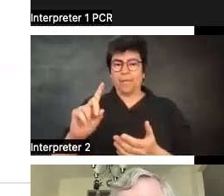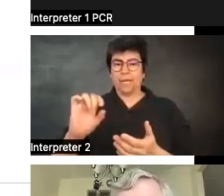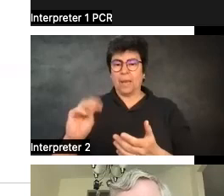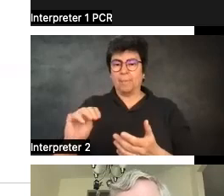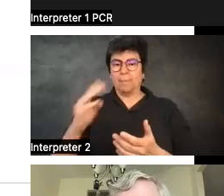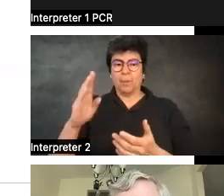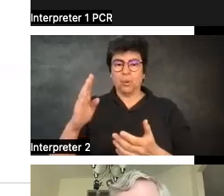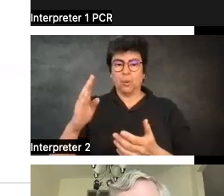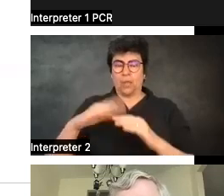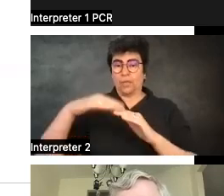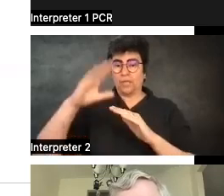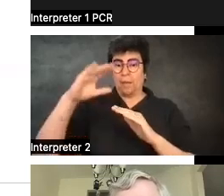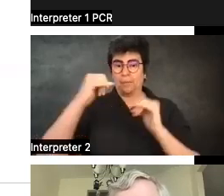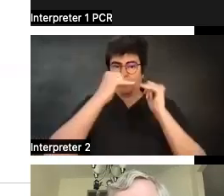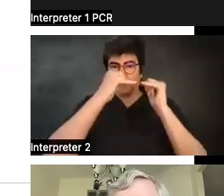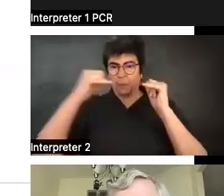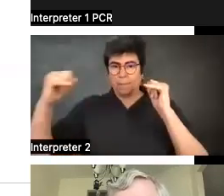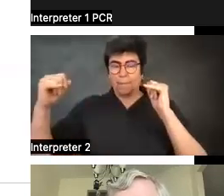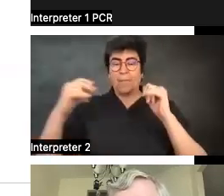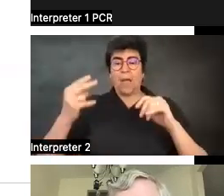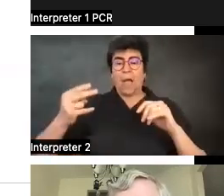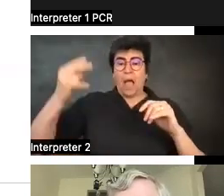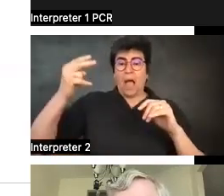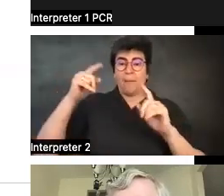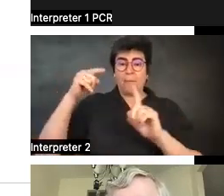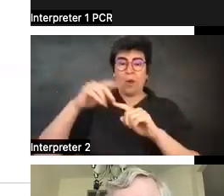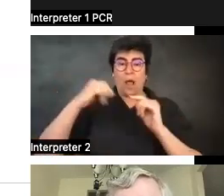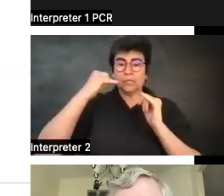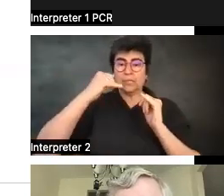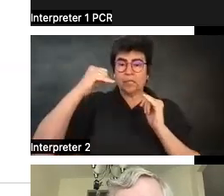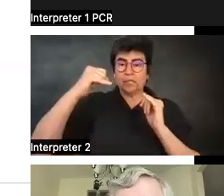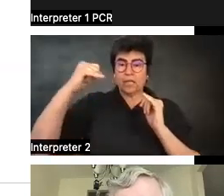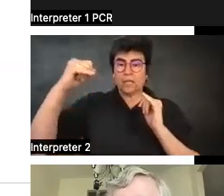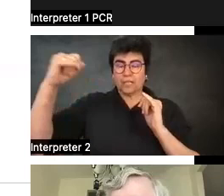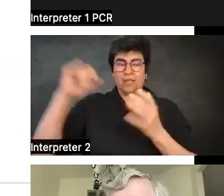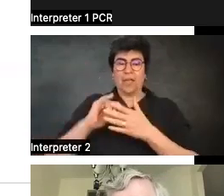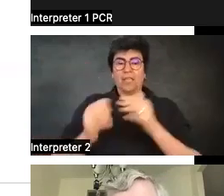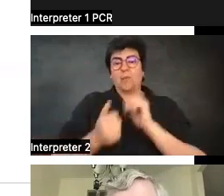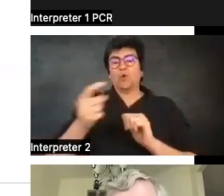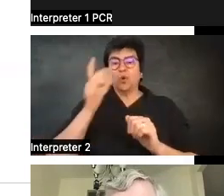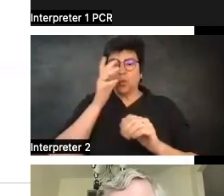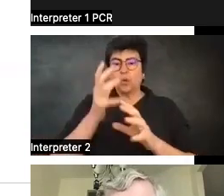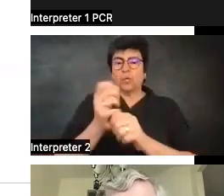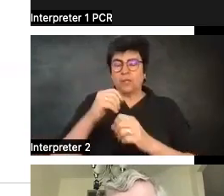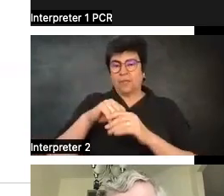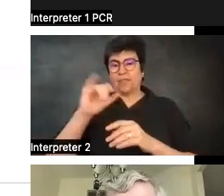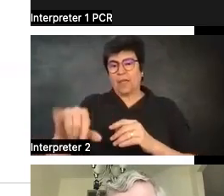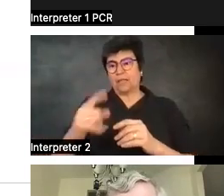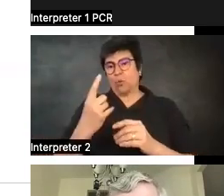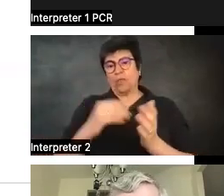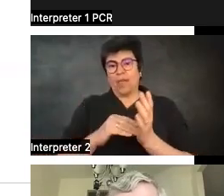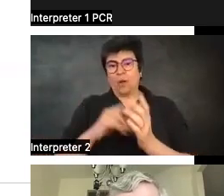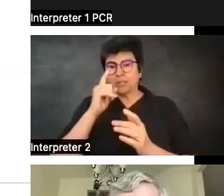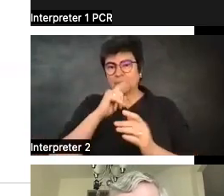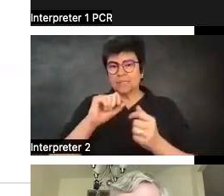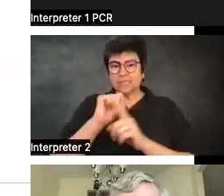top. And the higher point on the dotted line is the most you would receive in those 1,000 simulations. And the